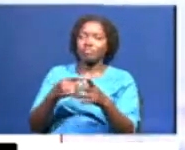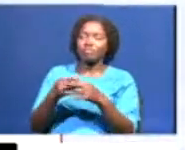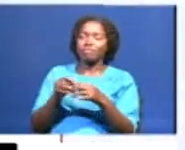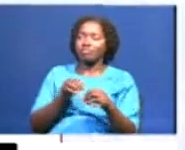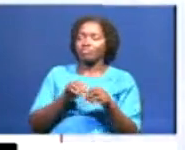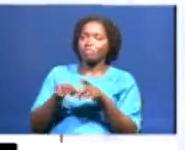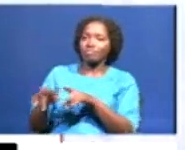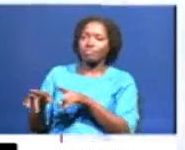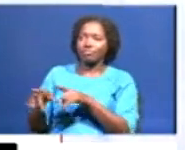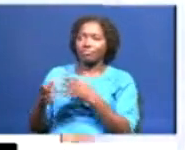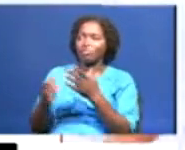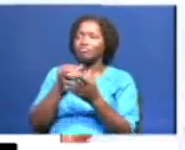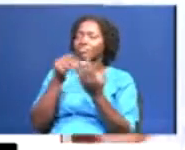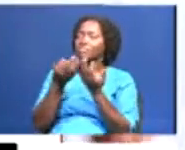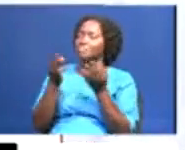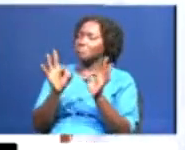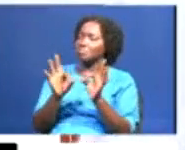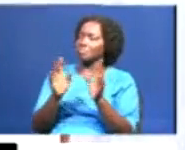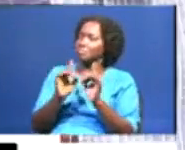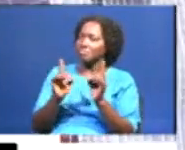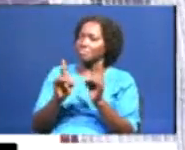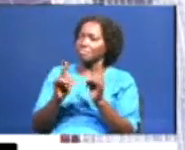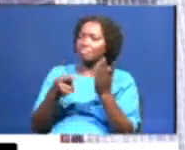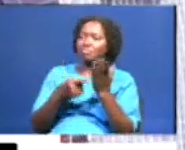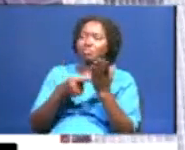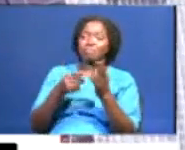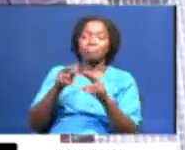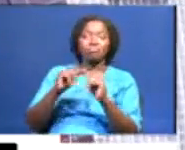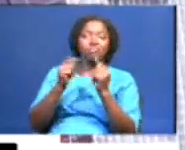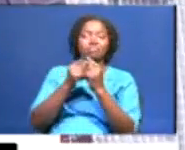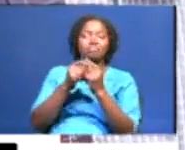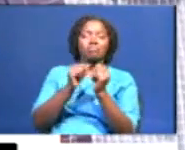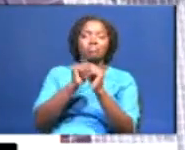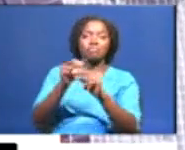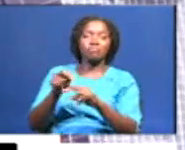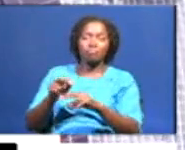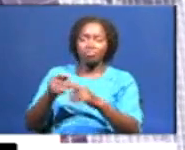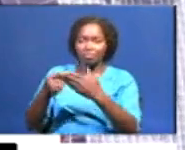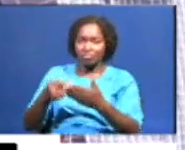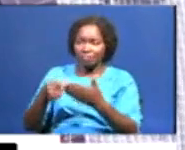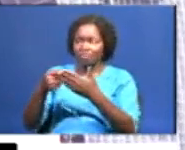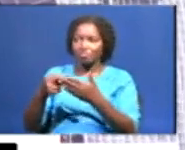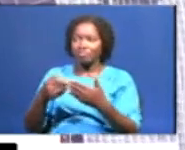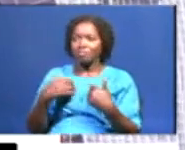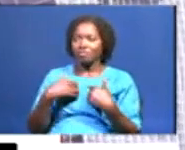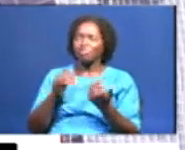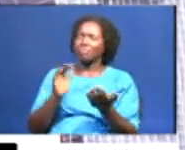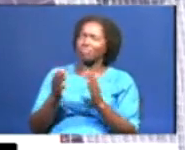Of course, it may not be free. My technical team will sit with you. Tunaweza kuzalisha karibu